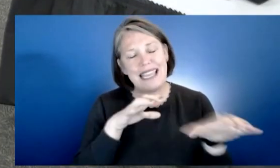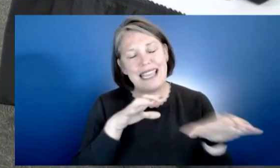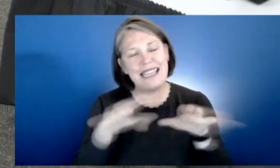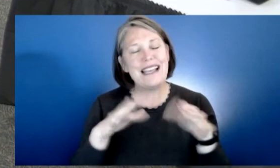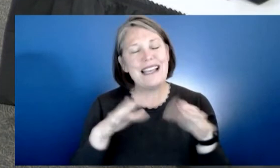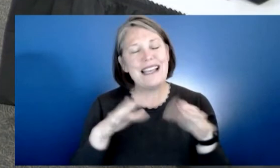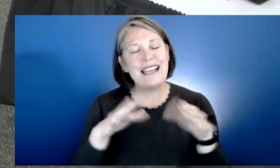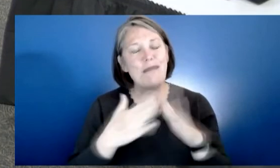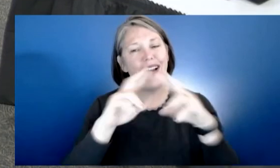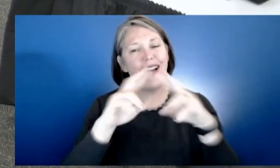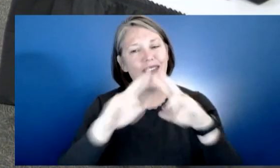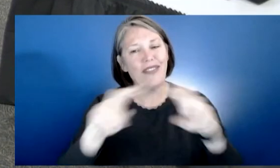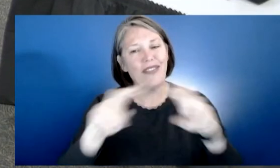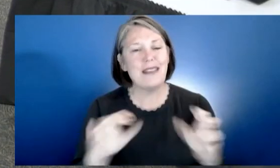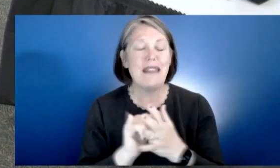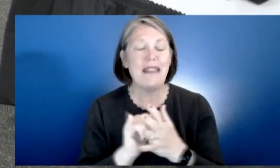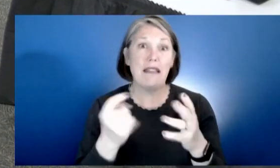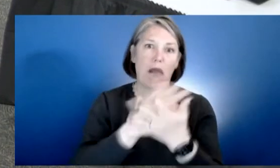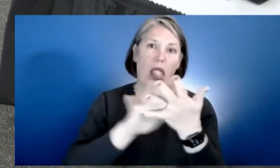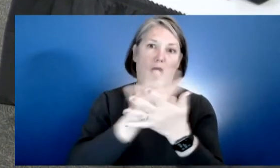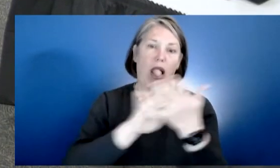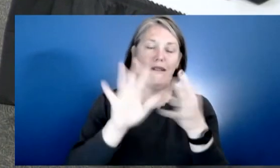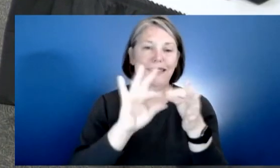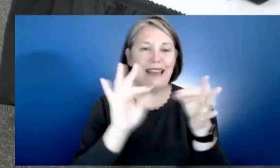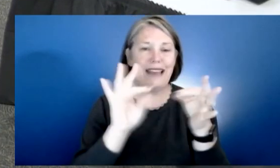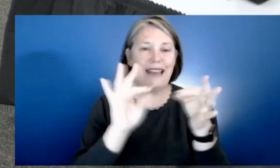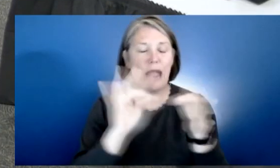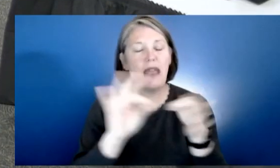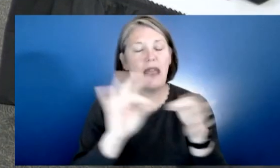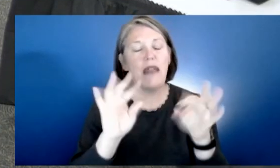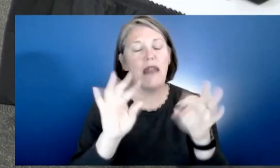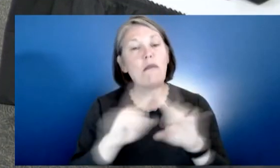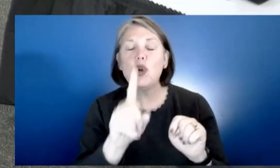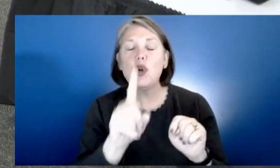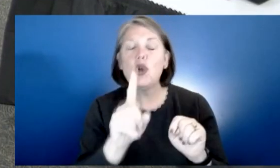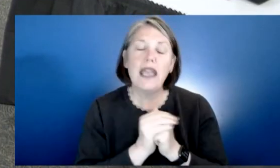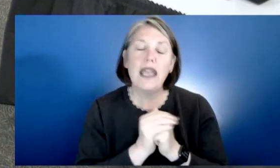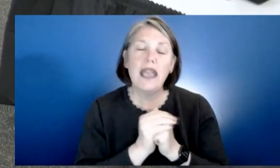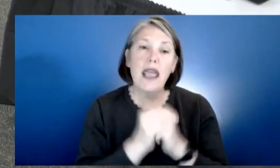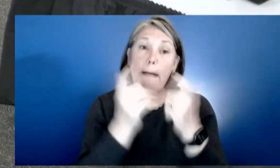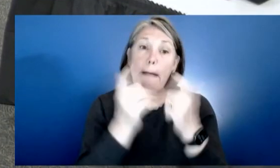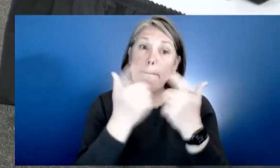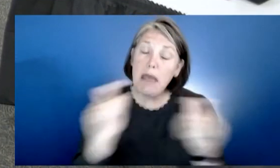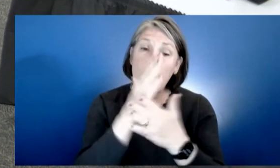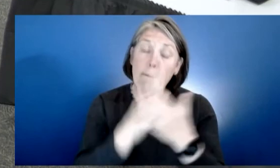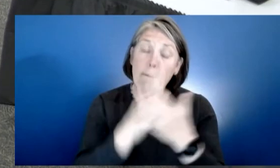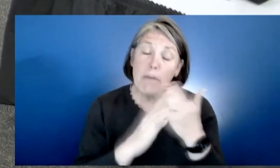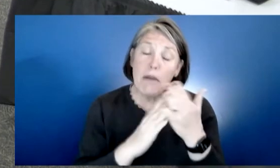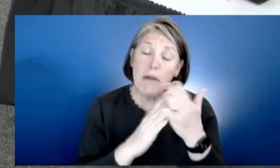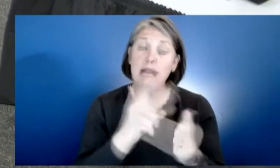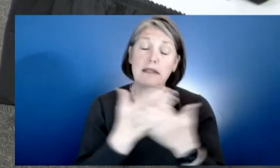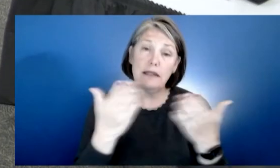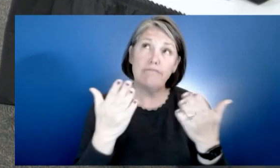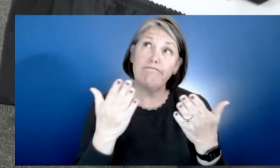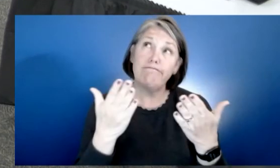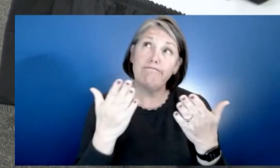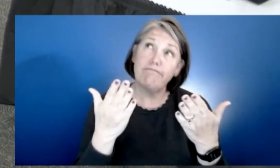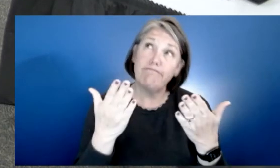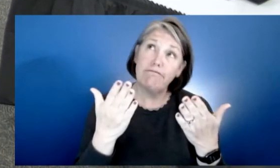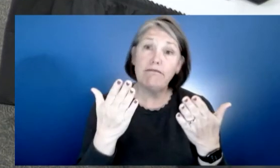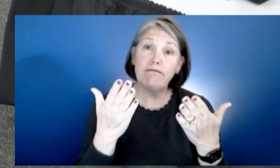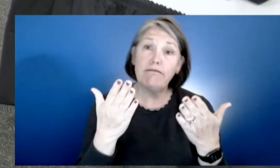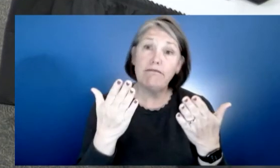that's a rather nebulous statement. But certainly a big part of it is looking at a set of